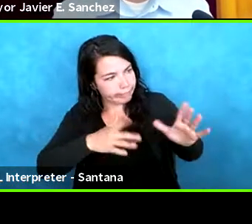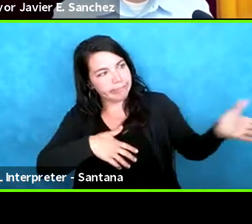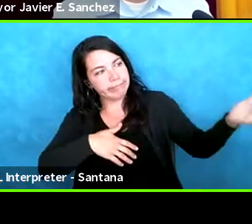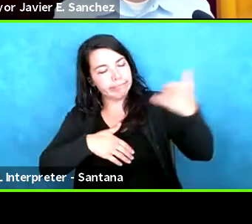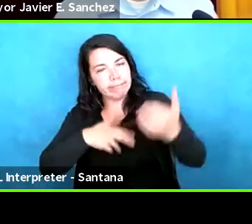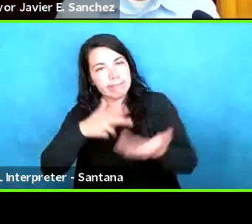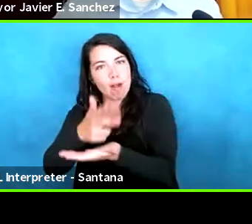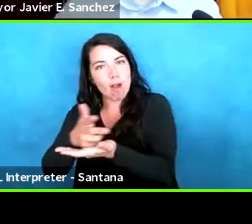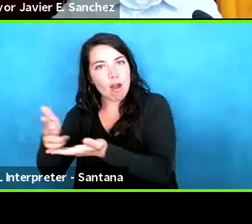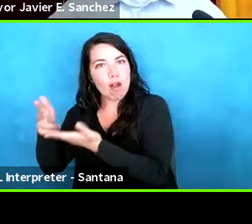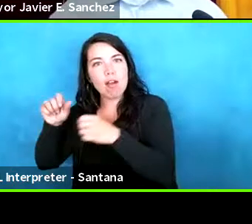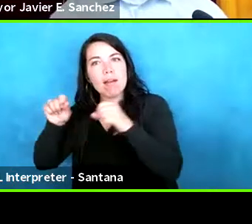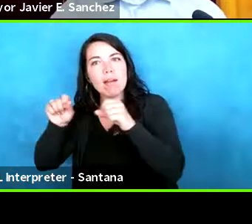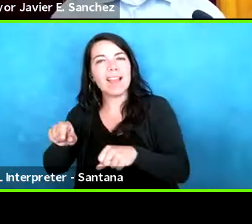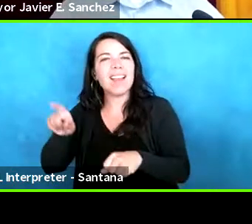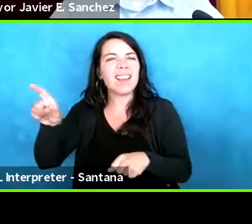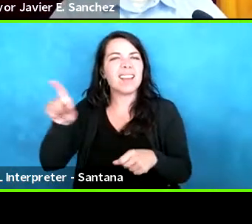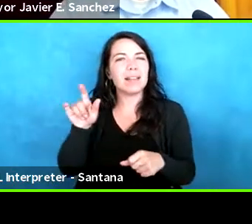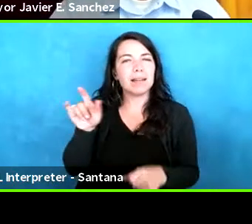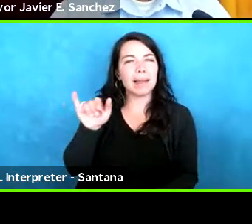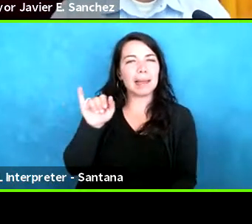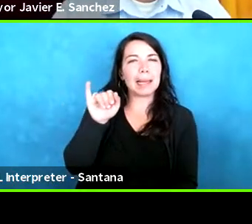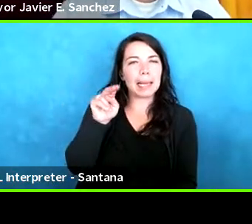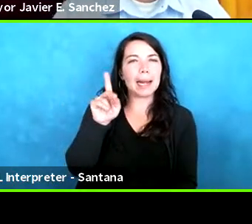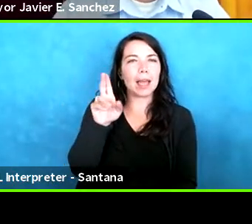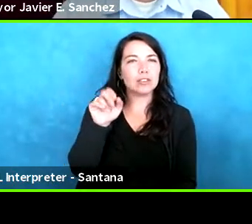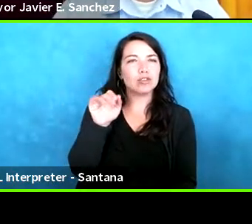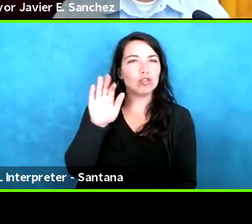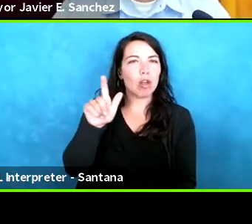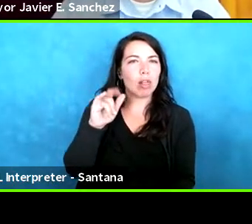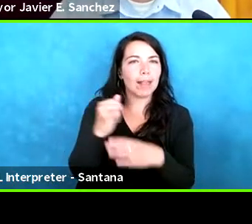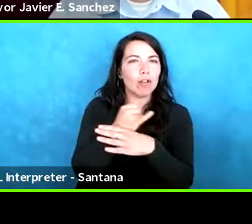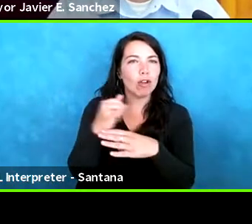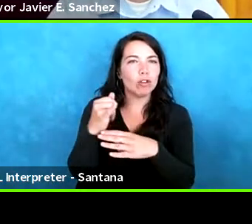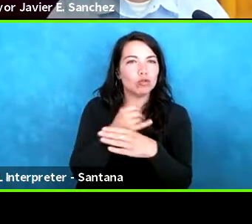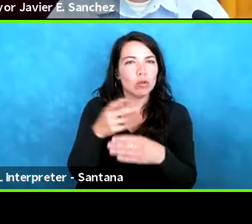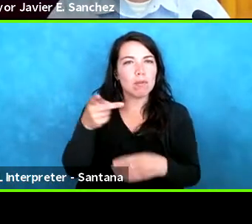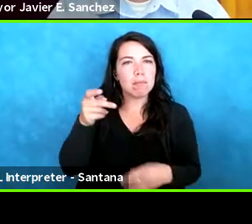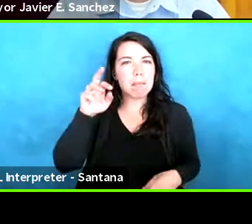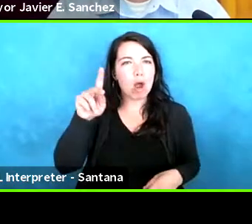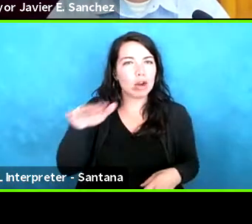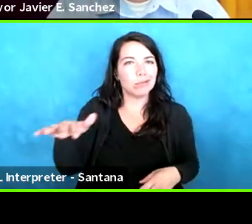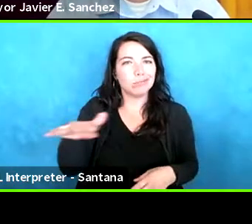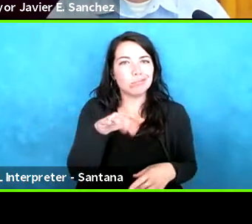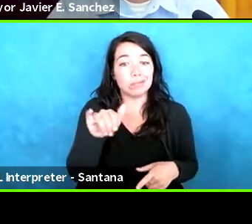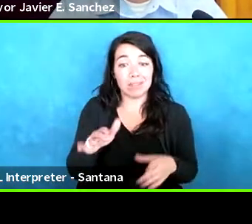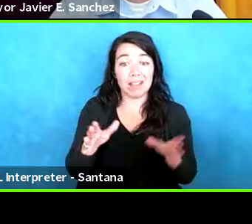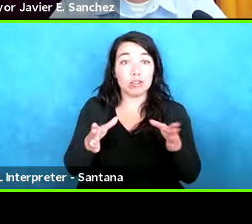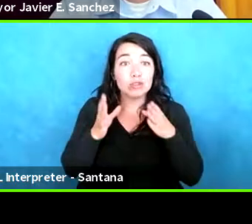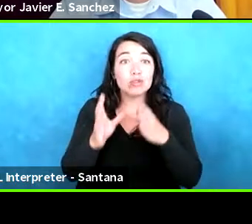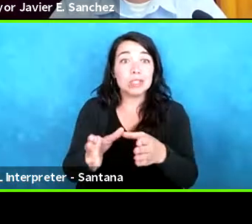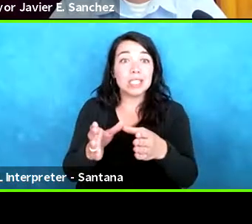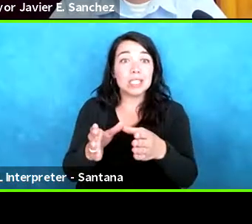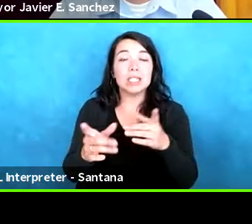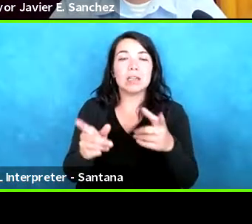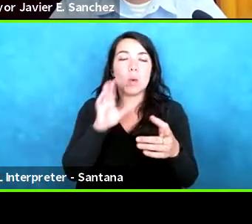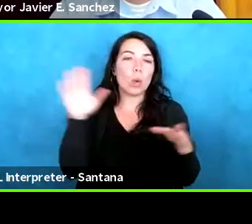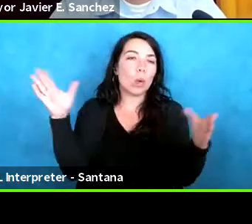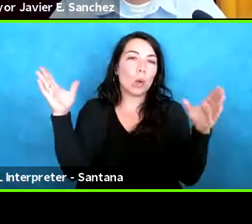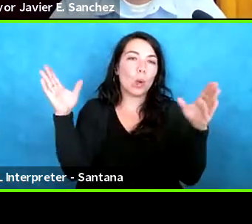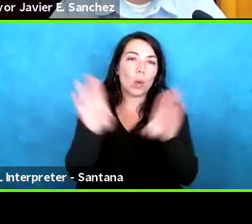the county complex up in Industrial Park. So the street will be closed off to all the public at that